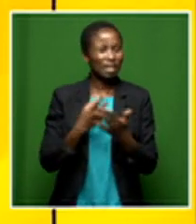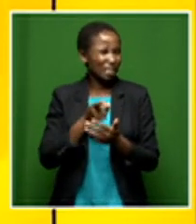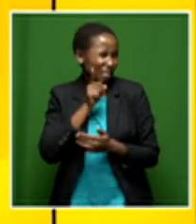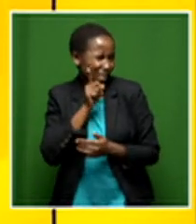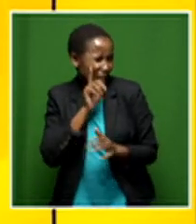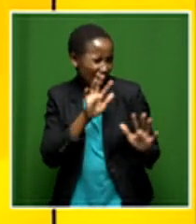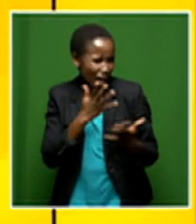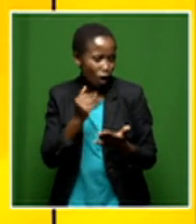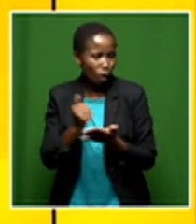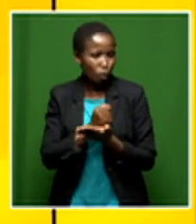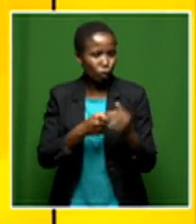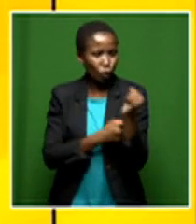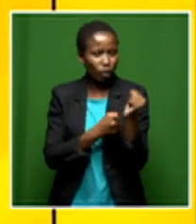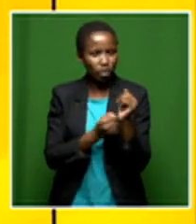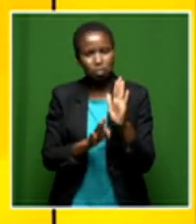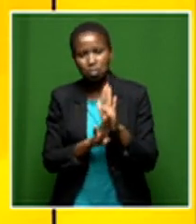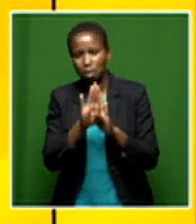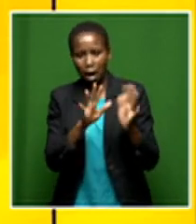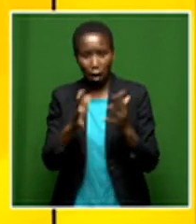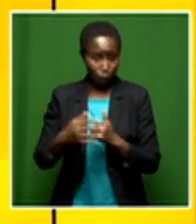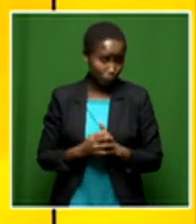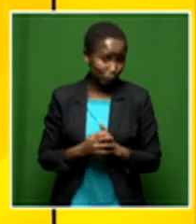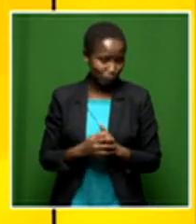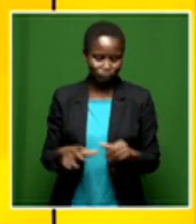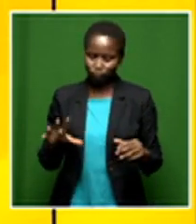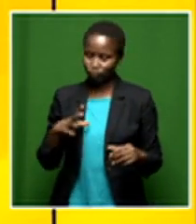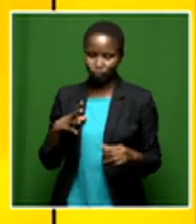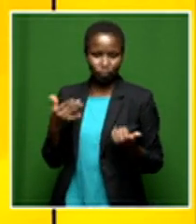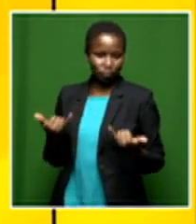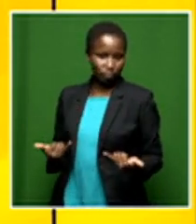the post office develops from here on in. That is where we're going to leave it.